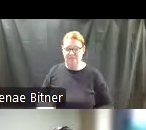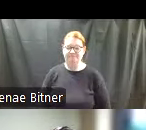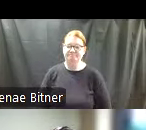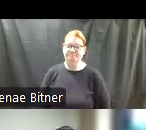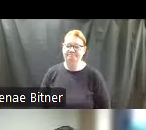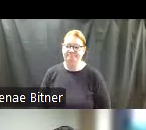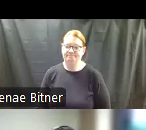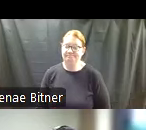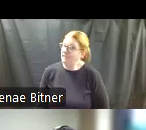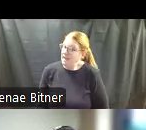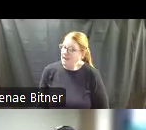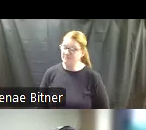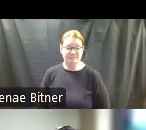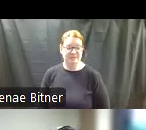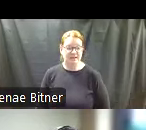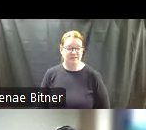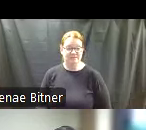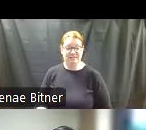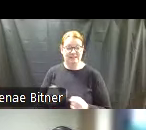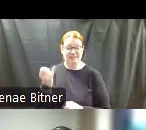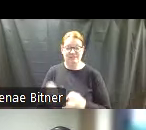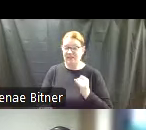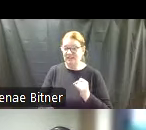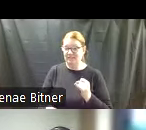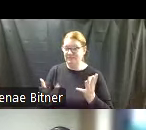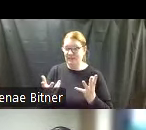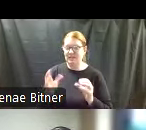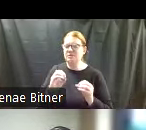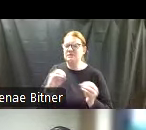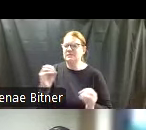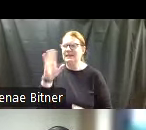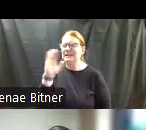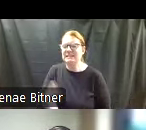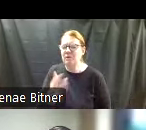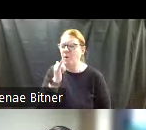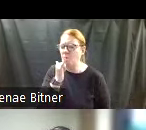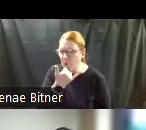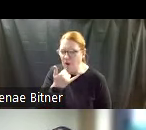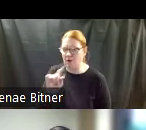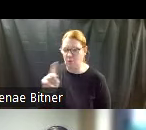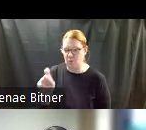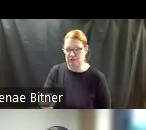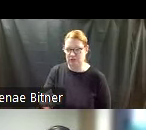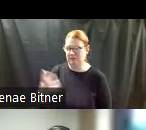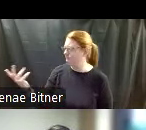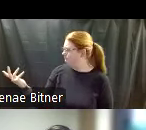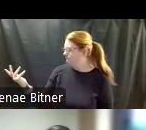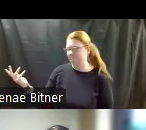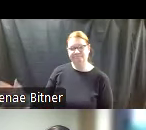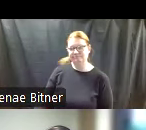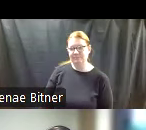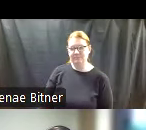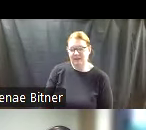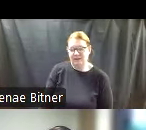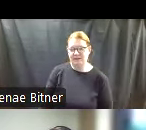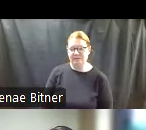Um, yeah, and then finally, just the no wrong questions. No wrong questions or no wrong door is something that I always